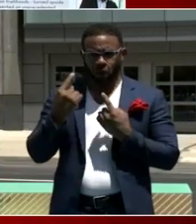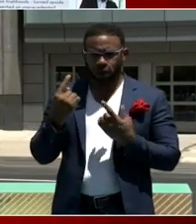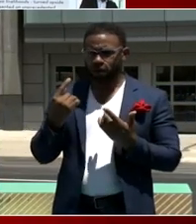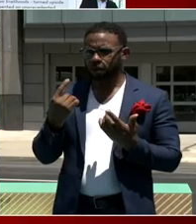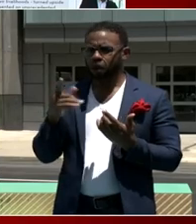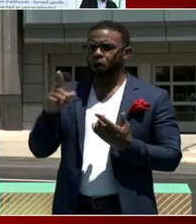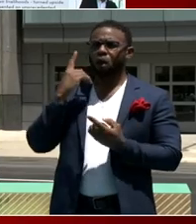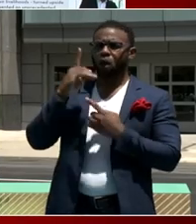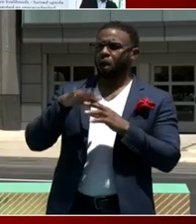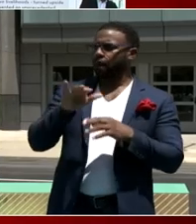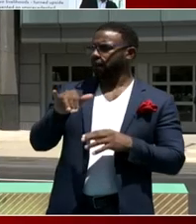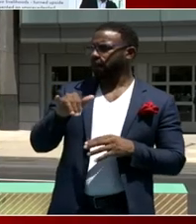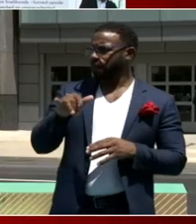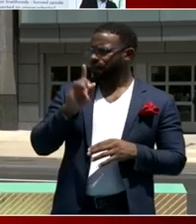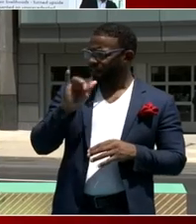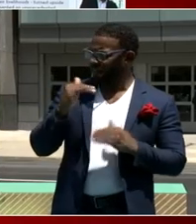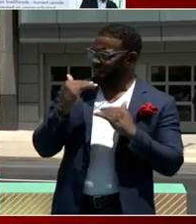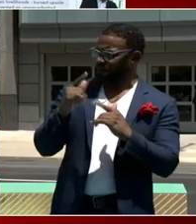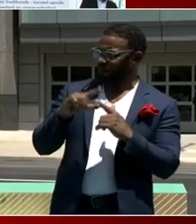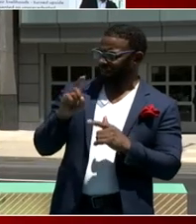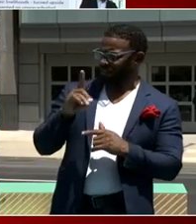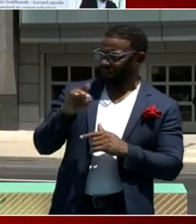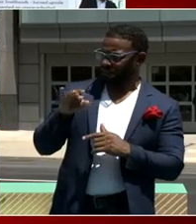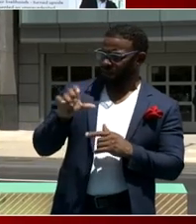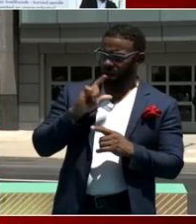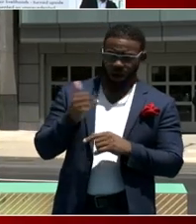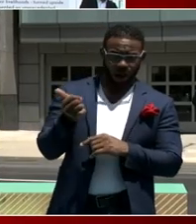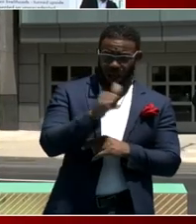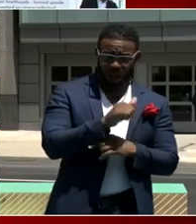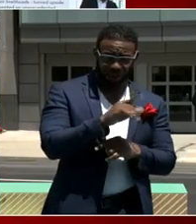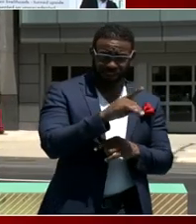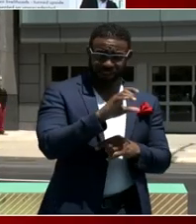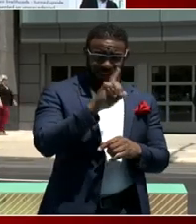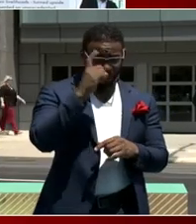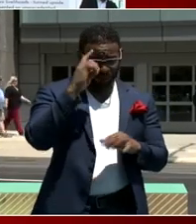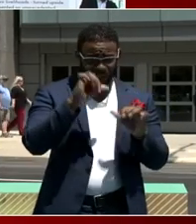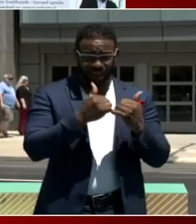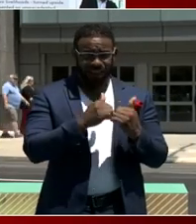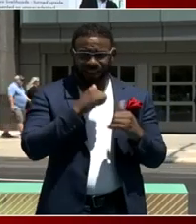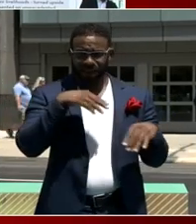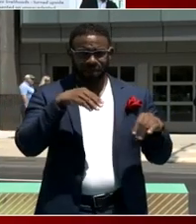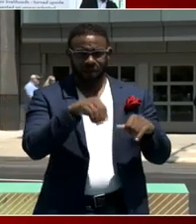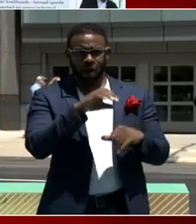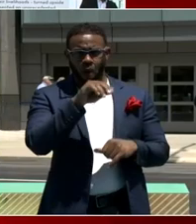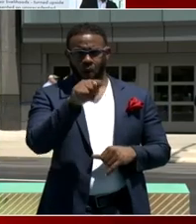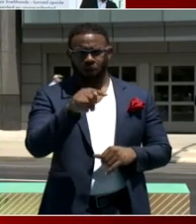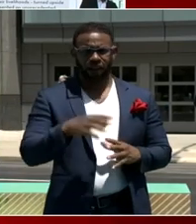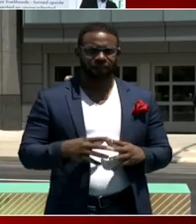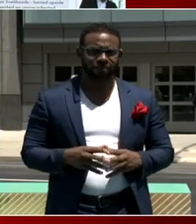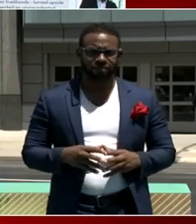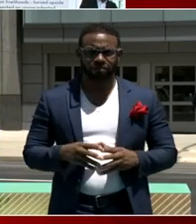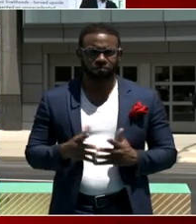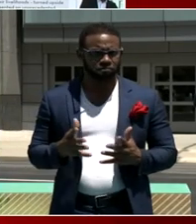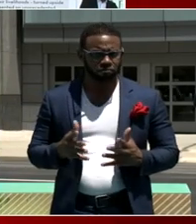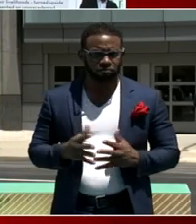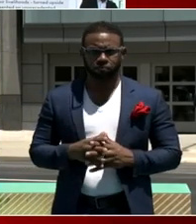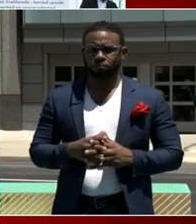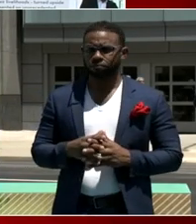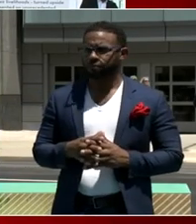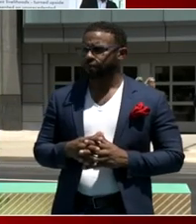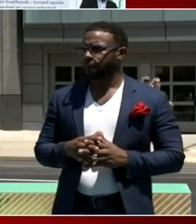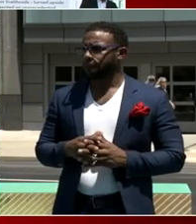wondering your thoughts on that, and is that limited to just DOAS, or are there other district government agencies who are not paying DC government